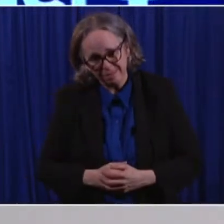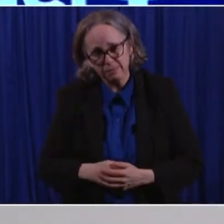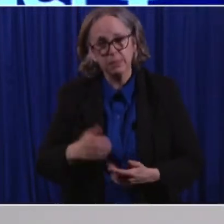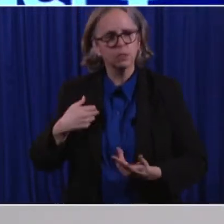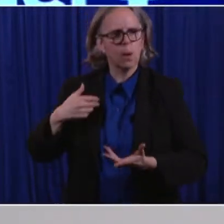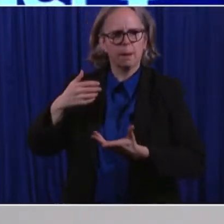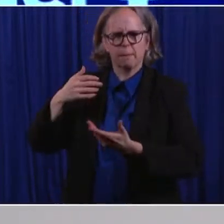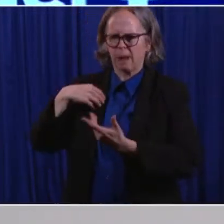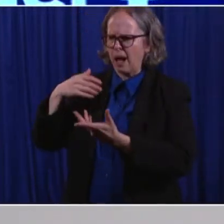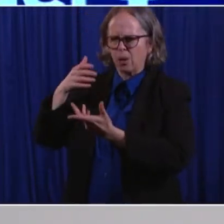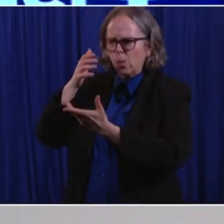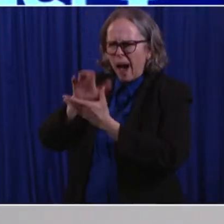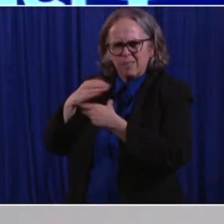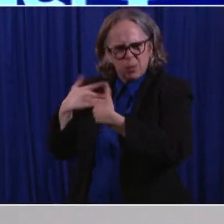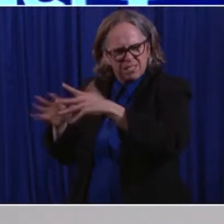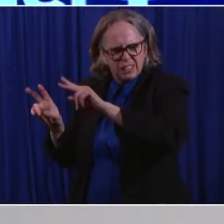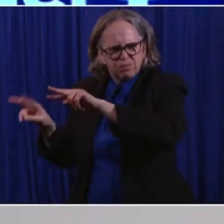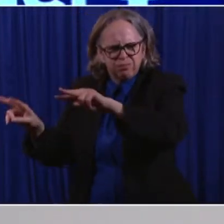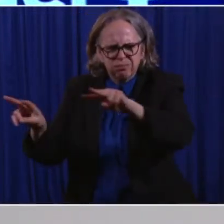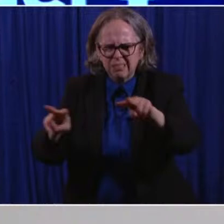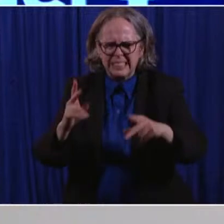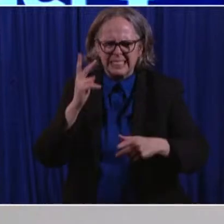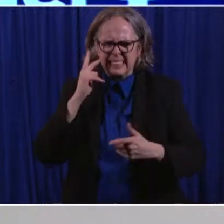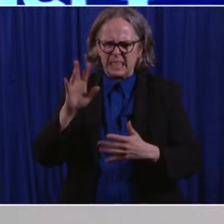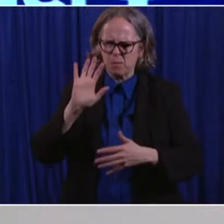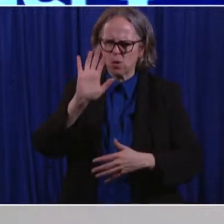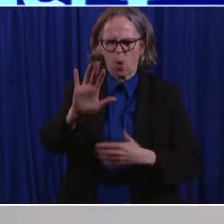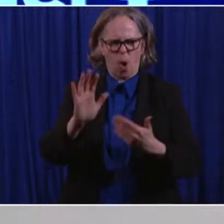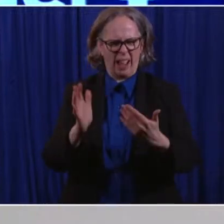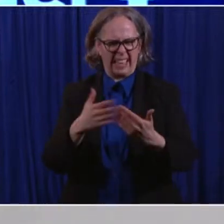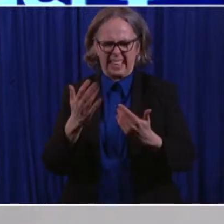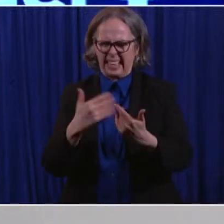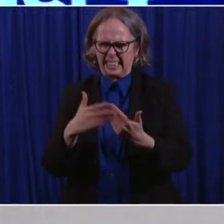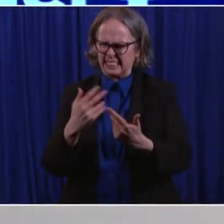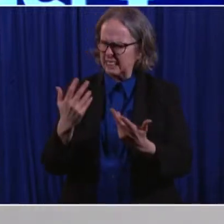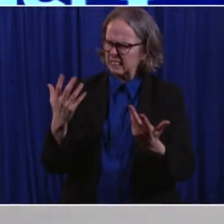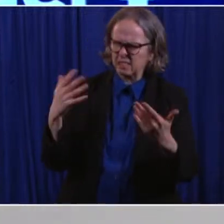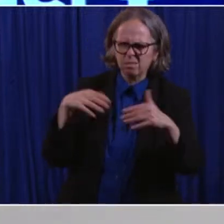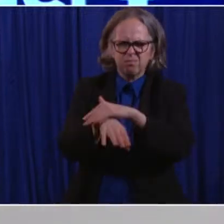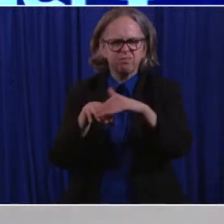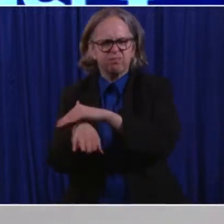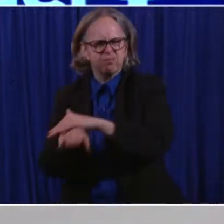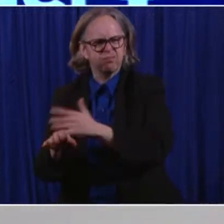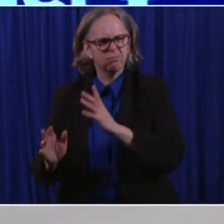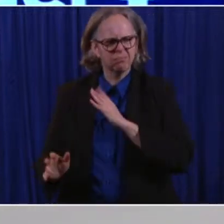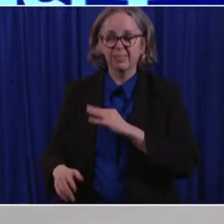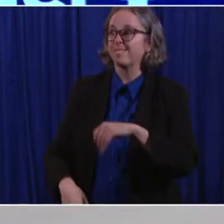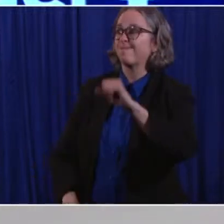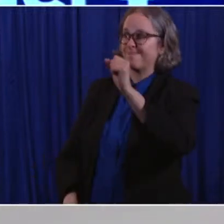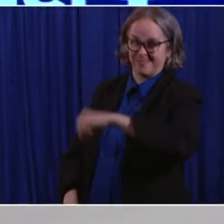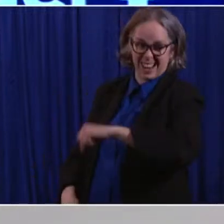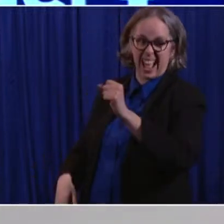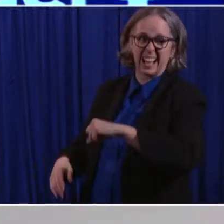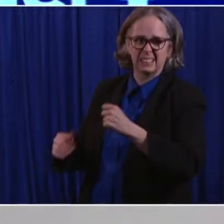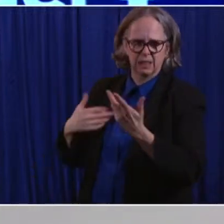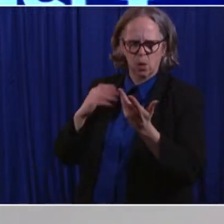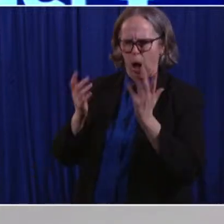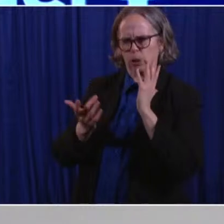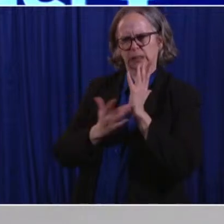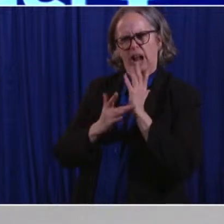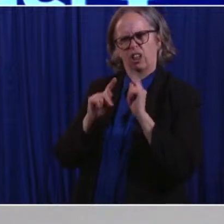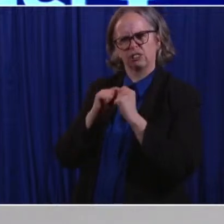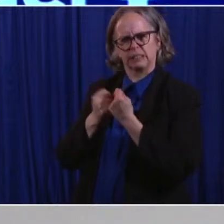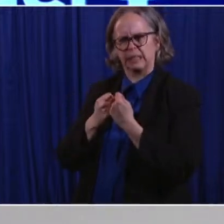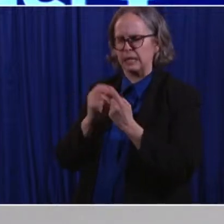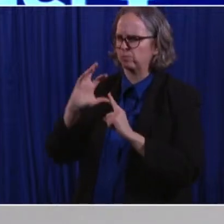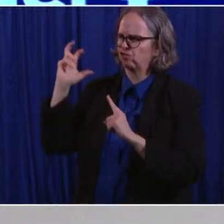So, Well, that's great to hear. I appreciate that. Yeah. Our Kroger technology team has been working really hard to make that as easy as possible for folks to navigate. So it's